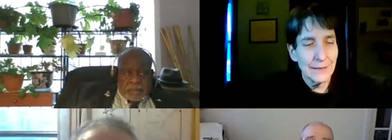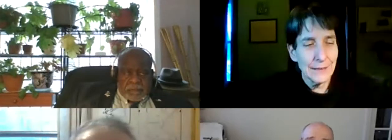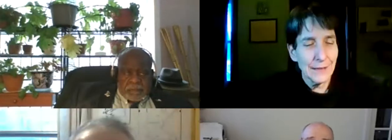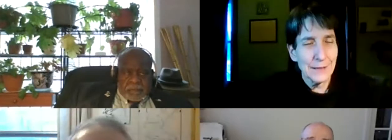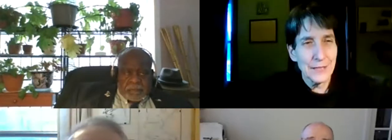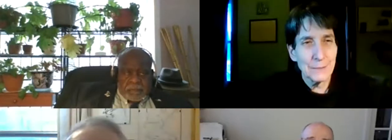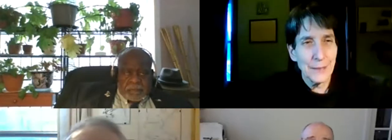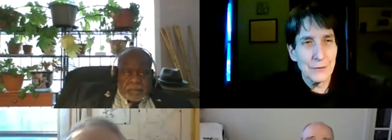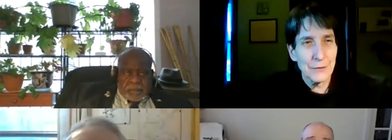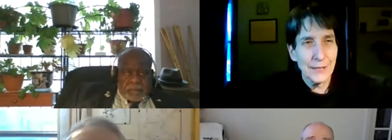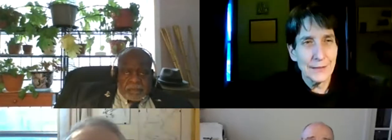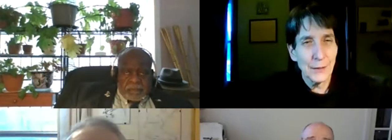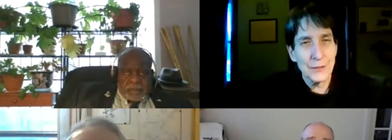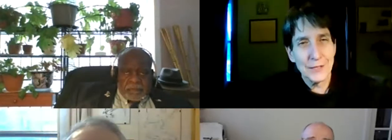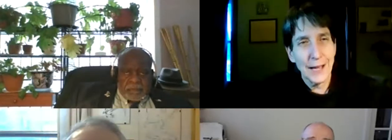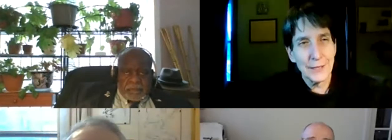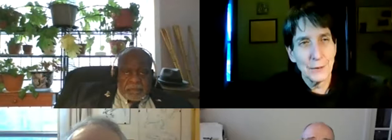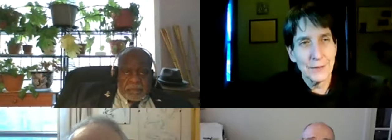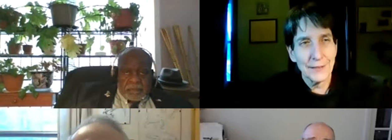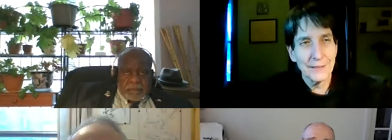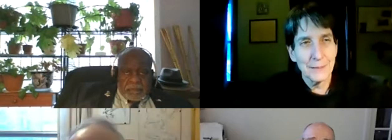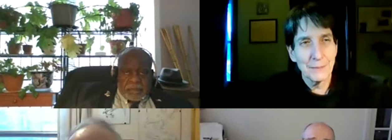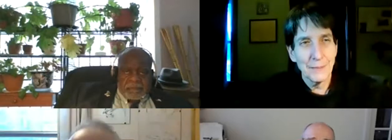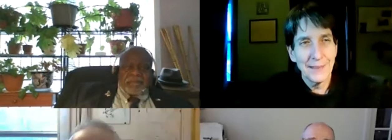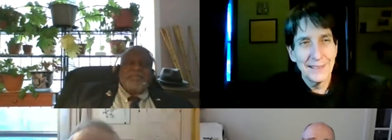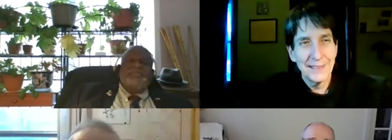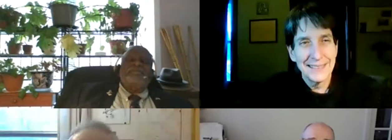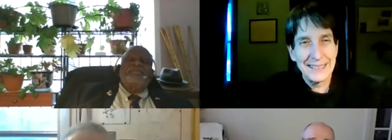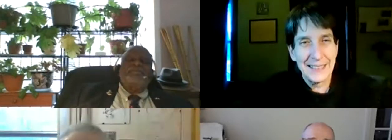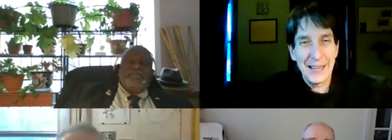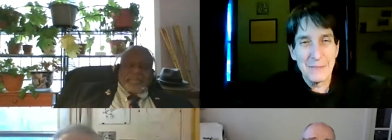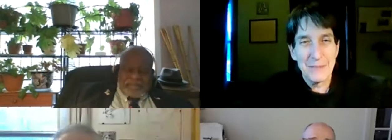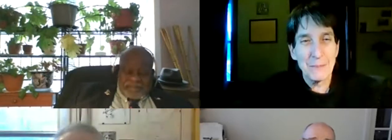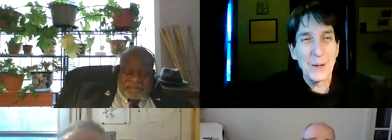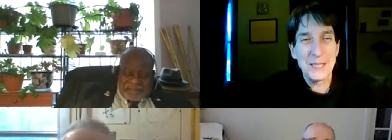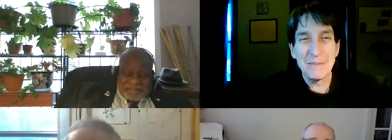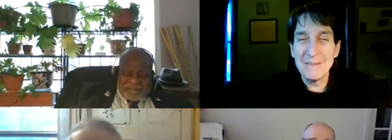had a St. Patrick's Day, you know, it's a Donahue thing. Oh, yes.